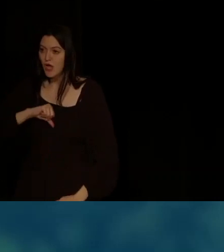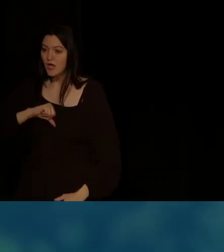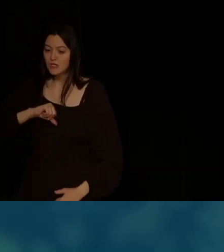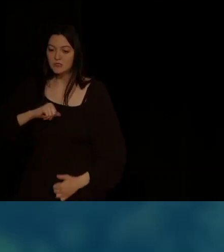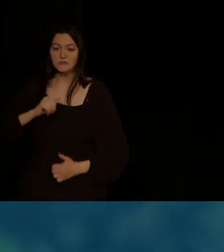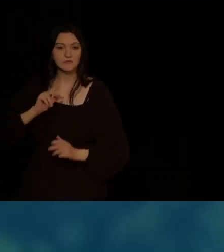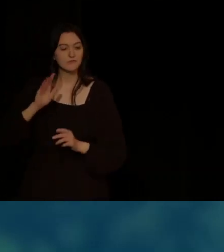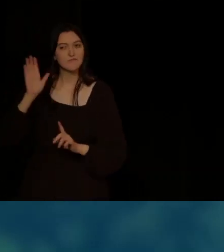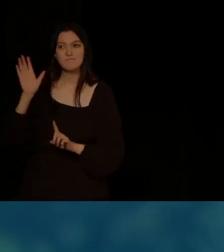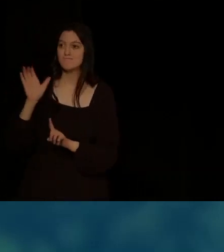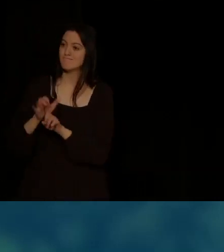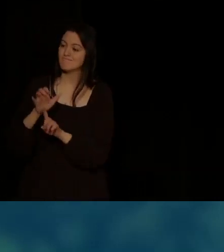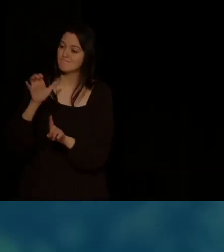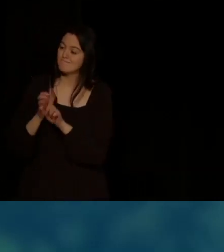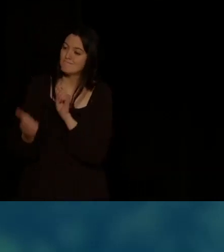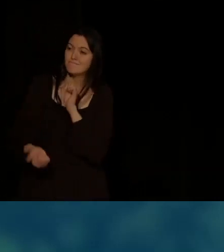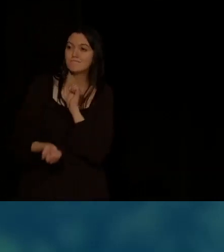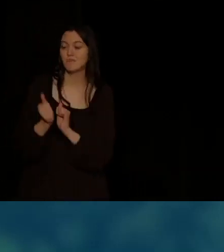populous county in Missouri.